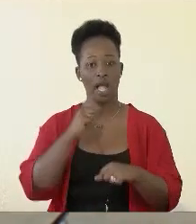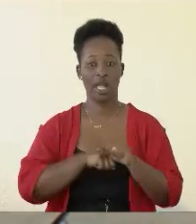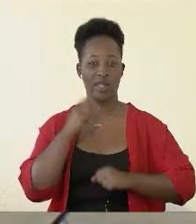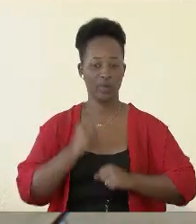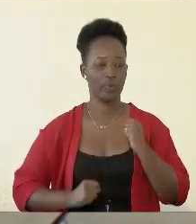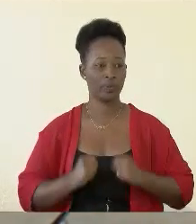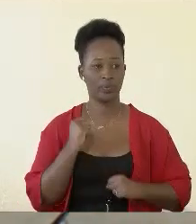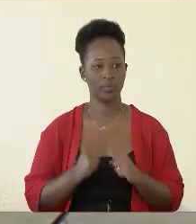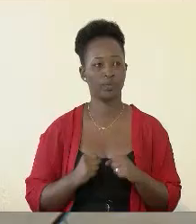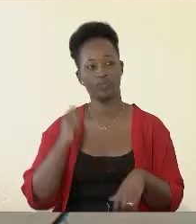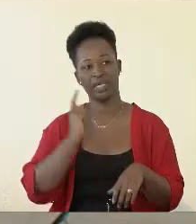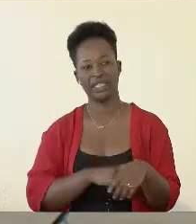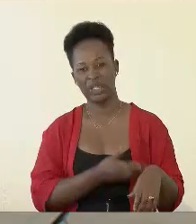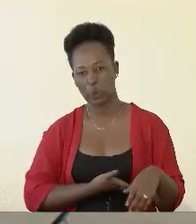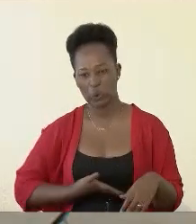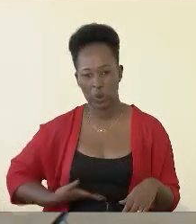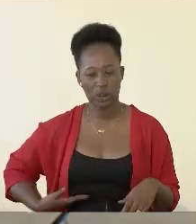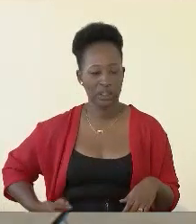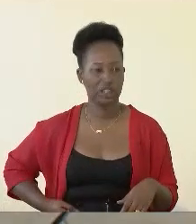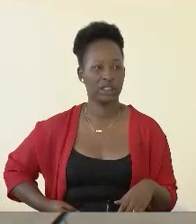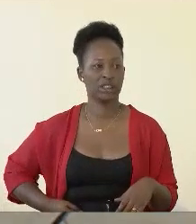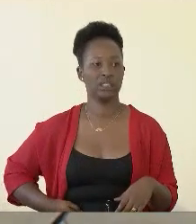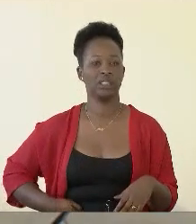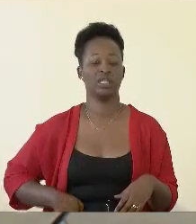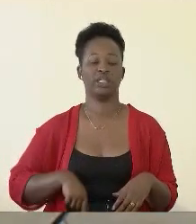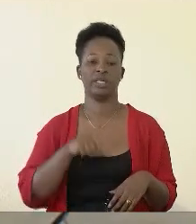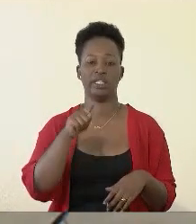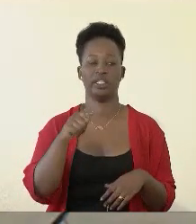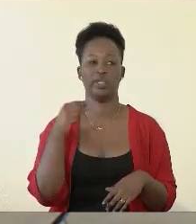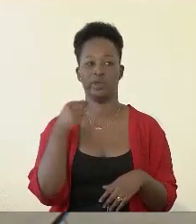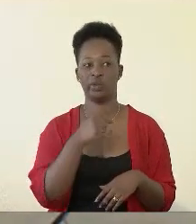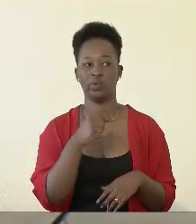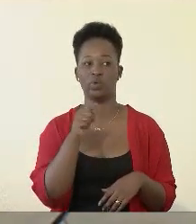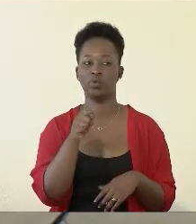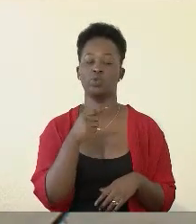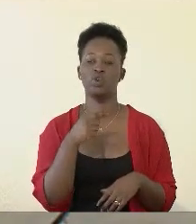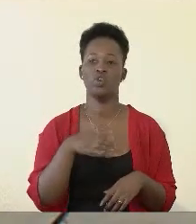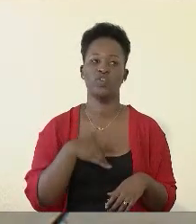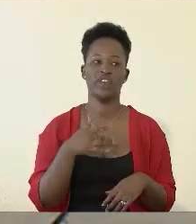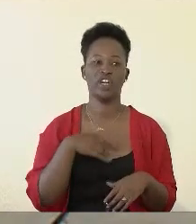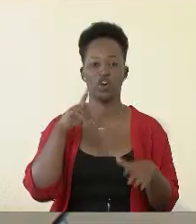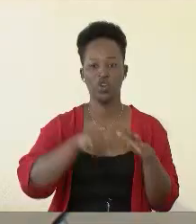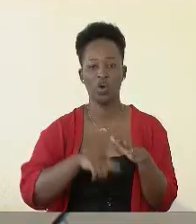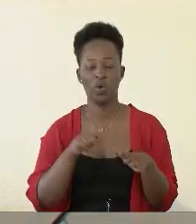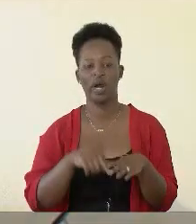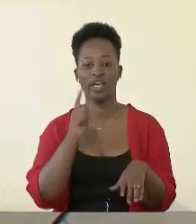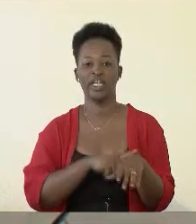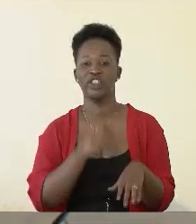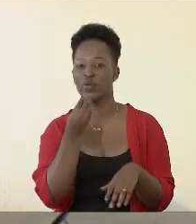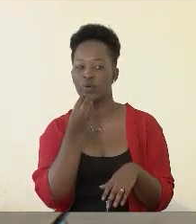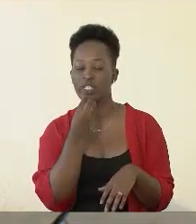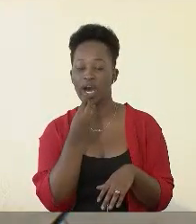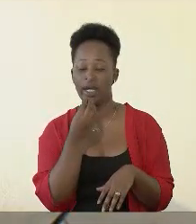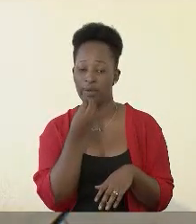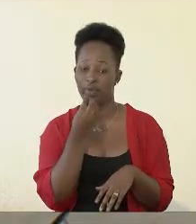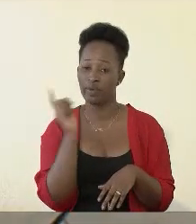exercise, when you are starving, that is during starvation, when you are feeding properly, when you are eating food which does not contain